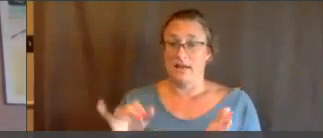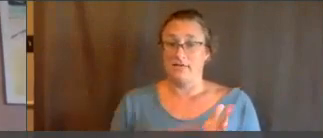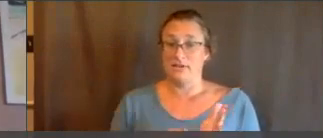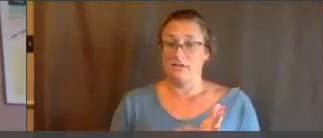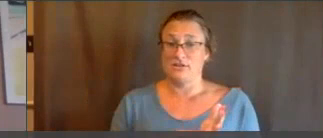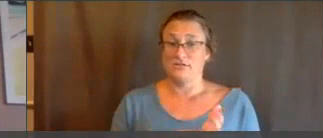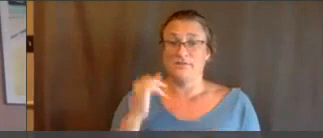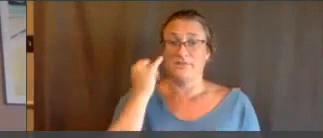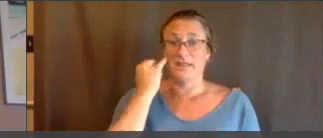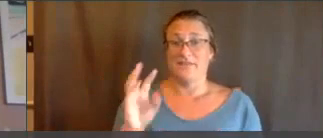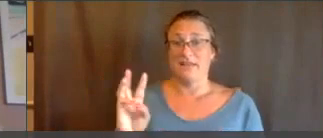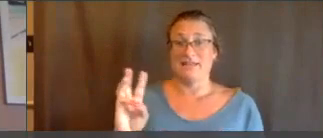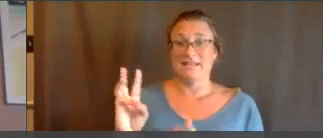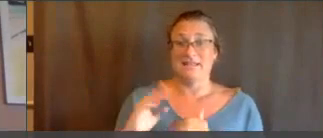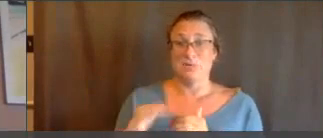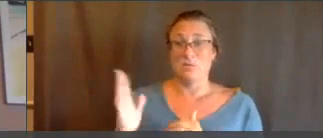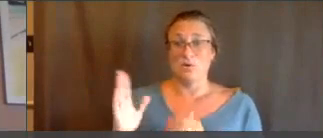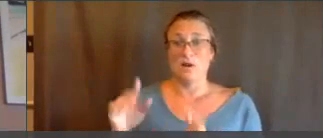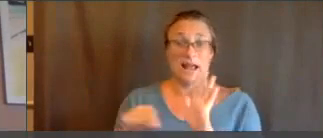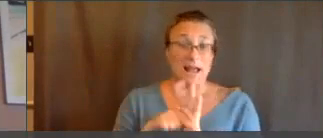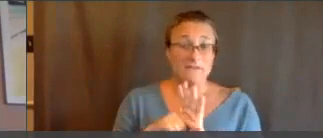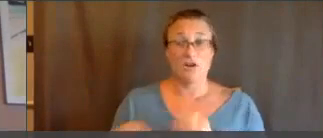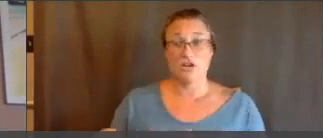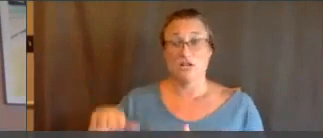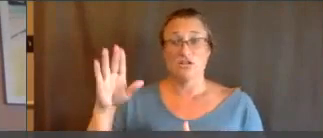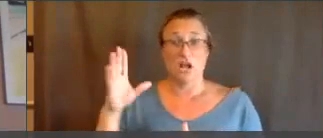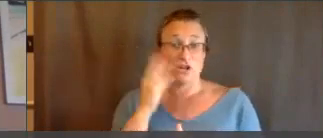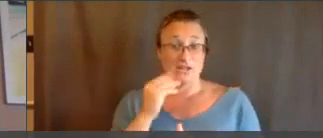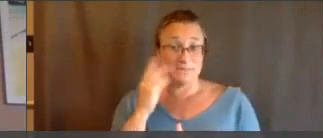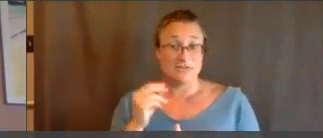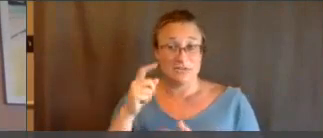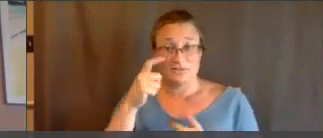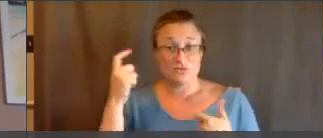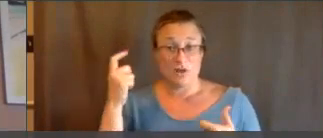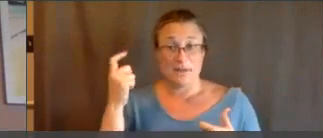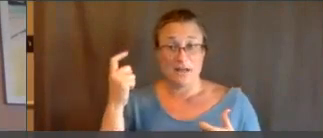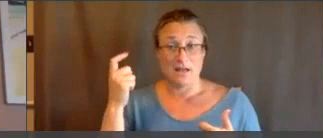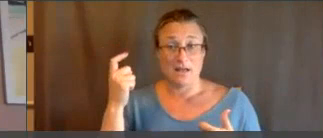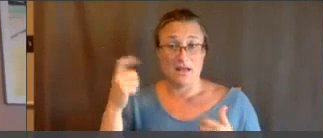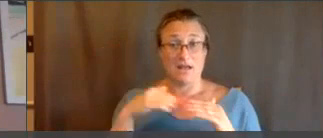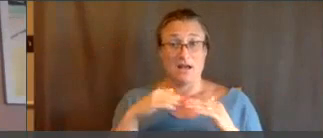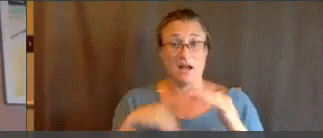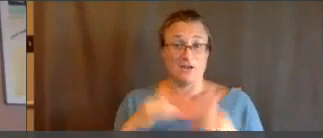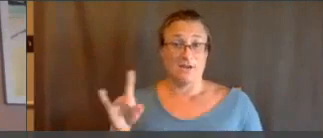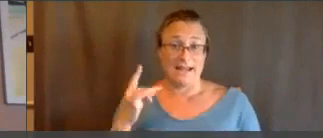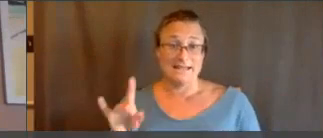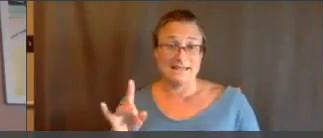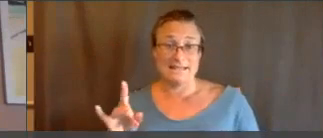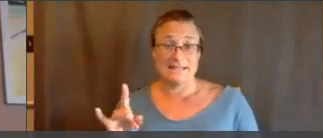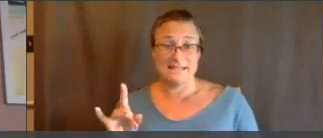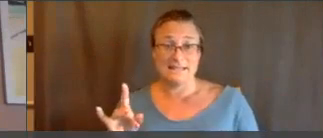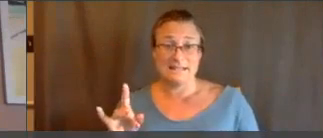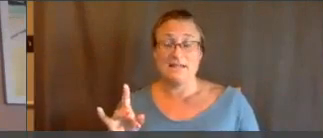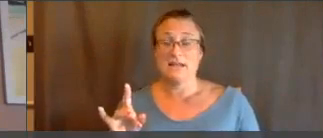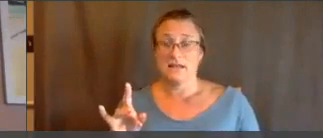6 or more adverse childhood experiences are just experiences of trauma before the age of 18. So people with 6 or